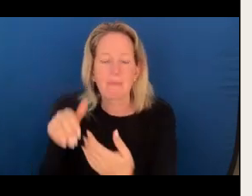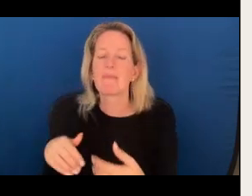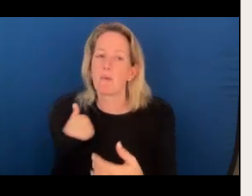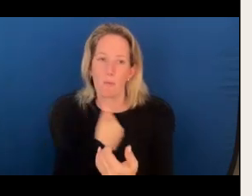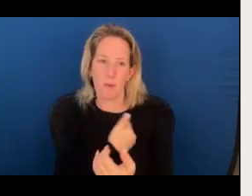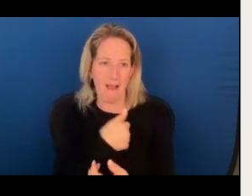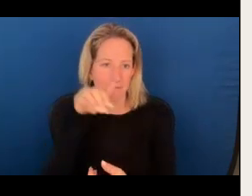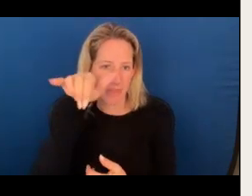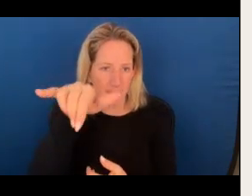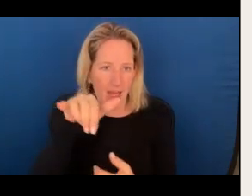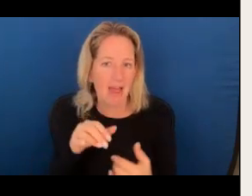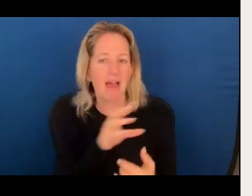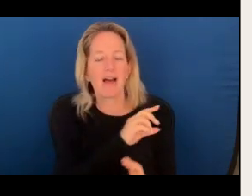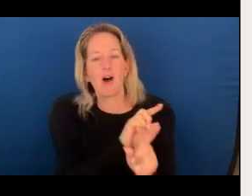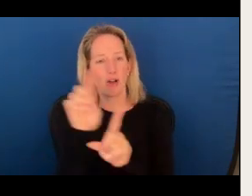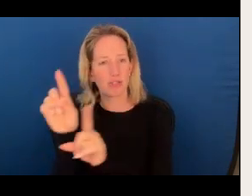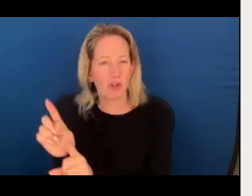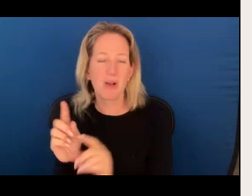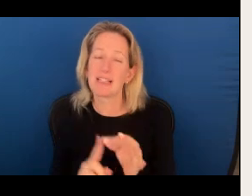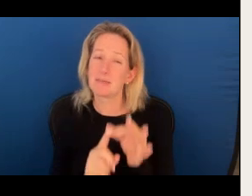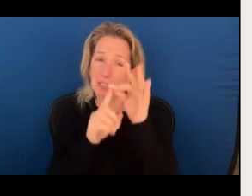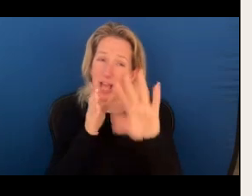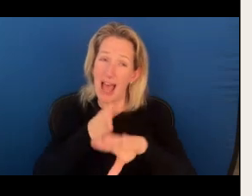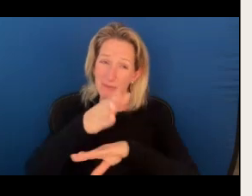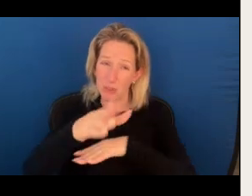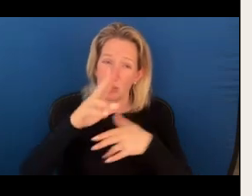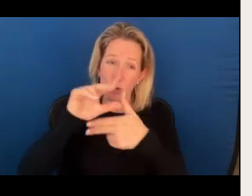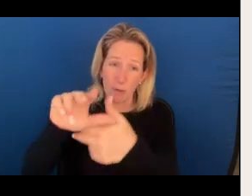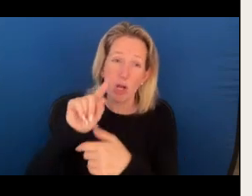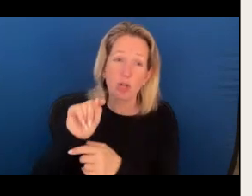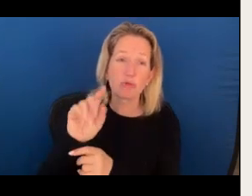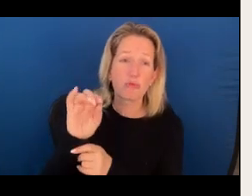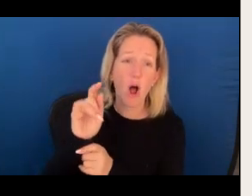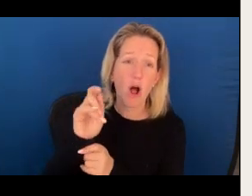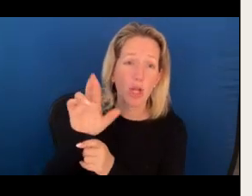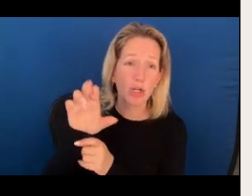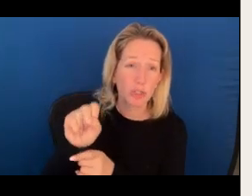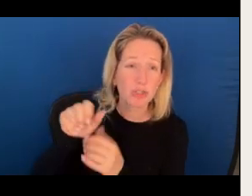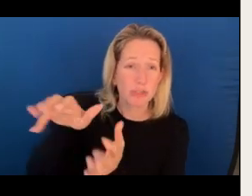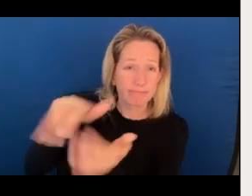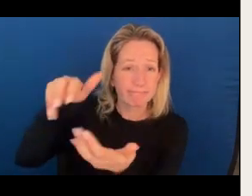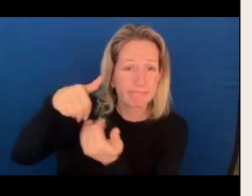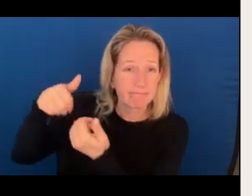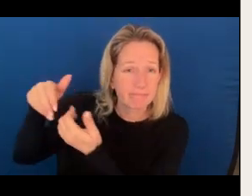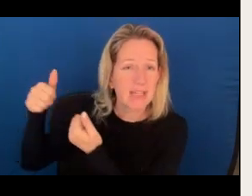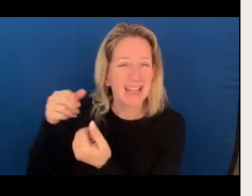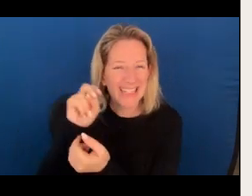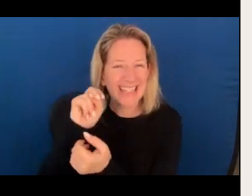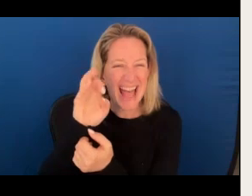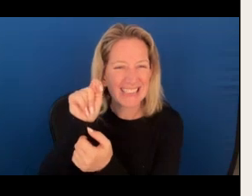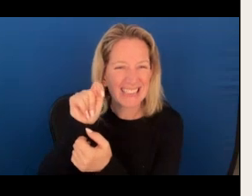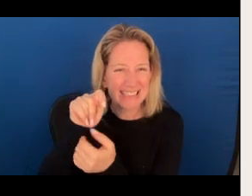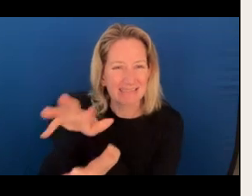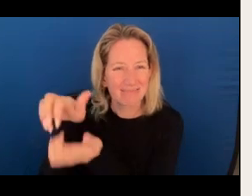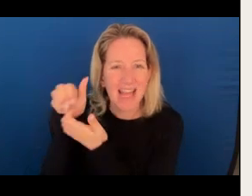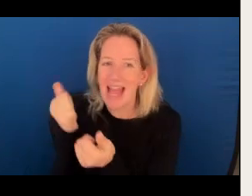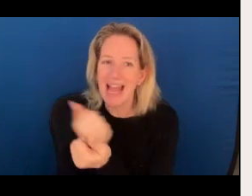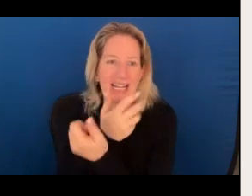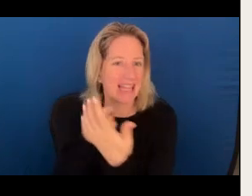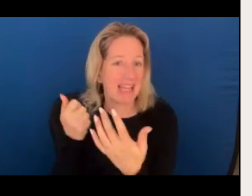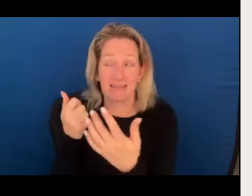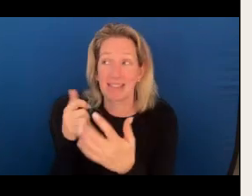We have especially after storms with our trawlers with their on nets catching anything from a refrigerator, you